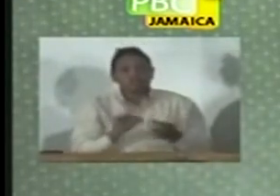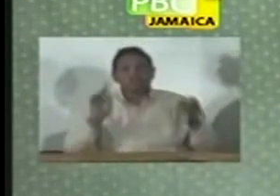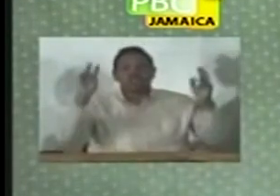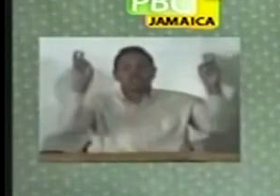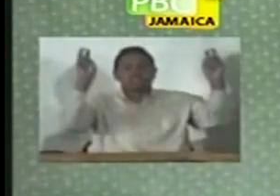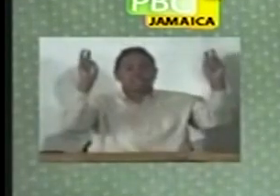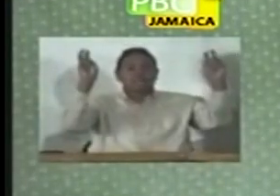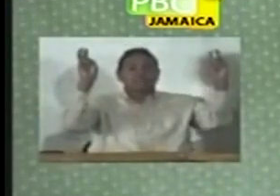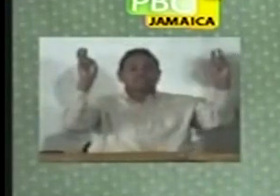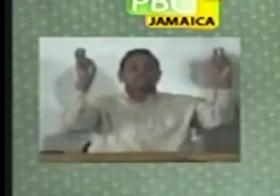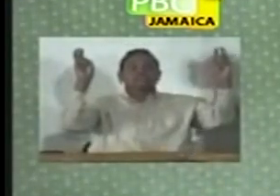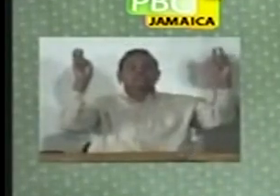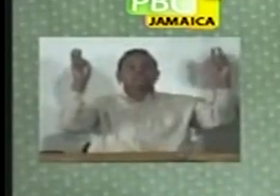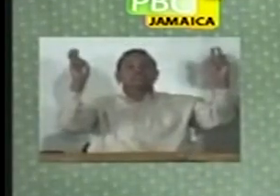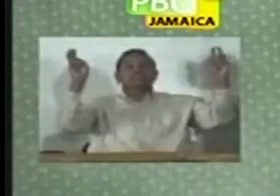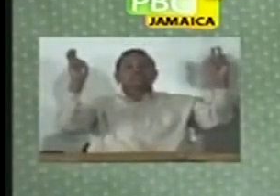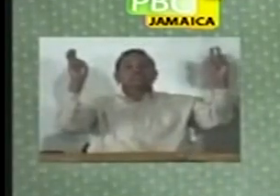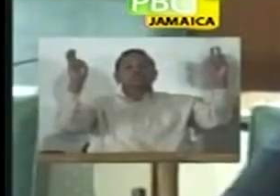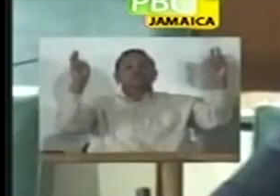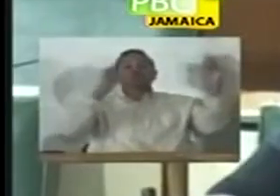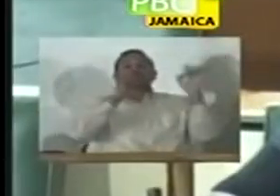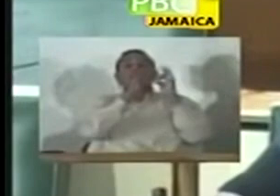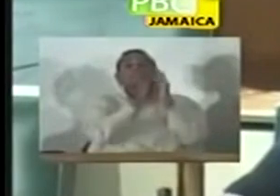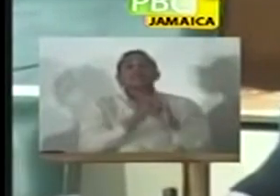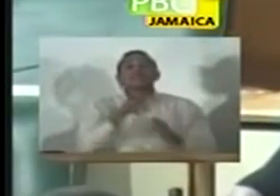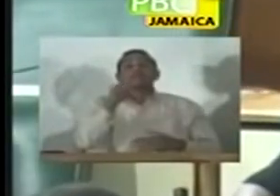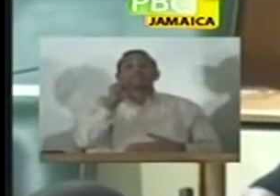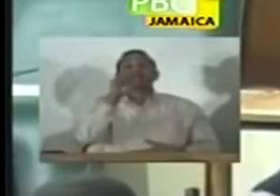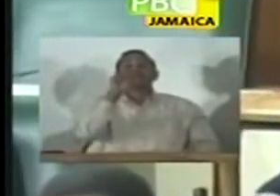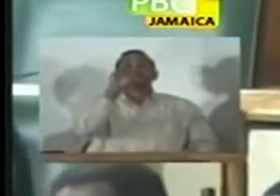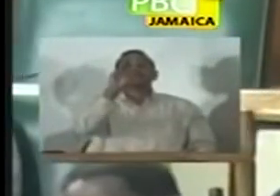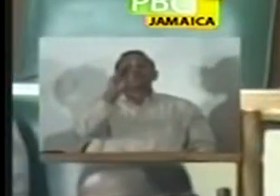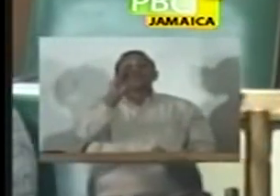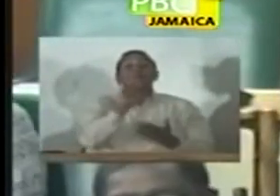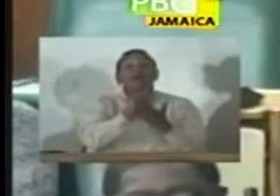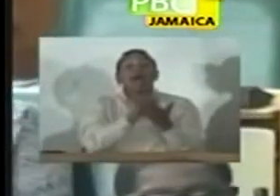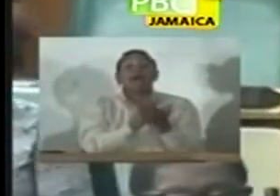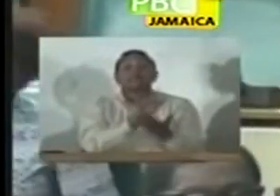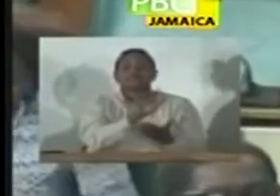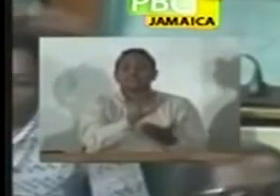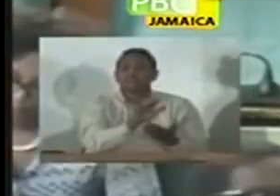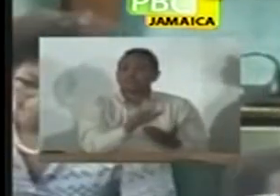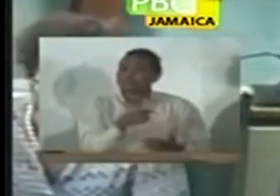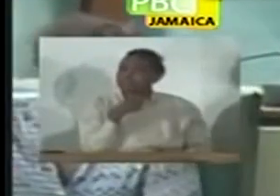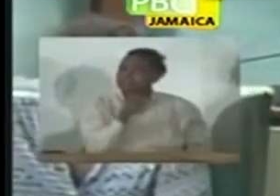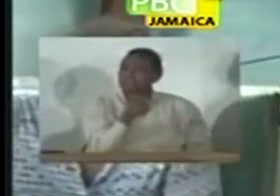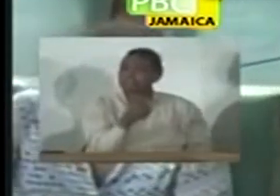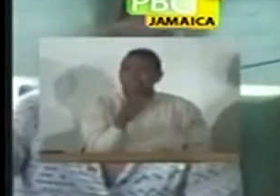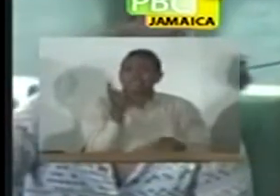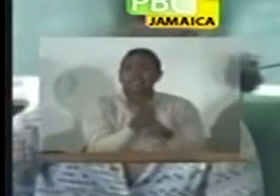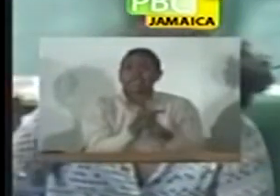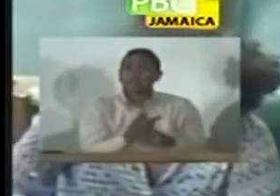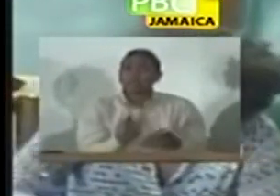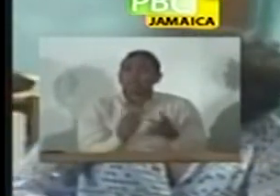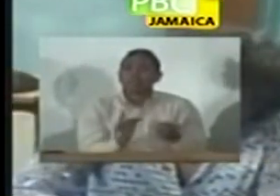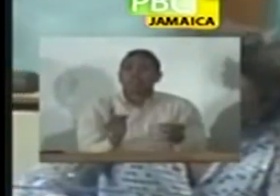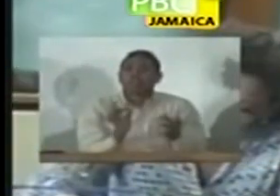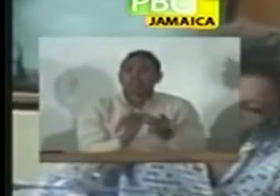entitled A Bill to Amend the Petroleum Act, that he repeatedly